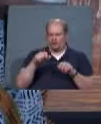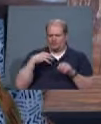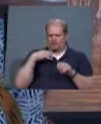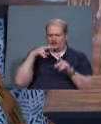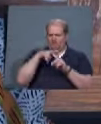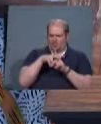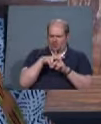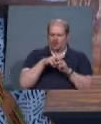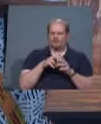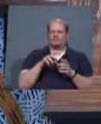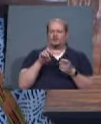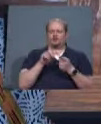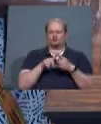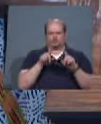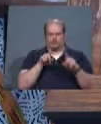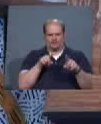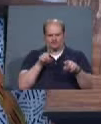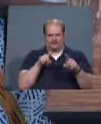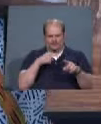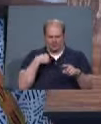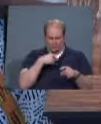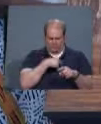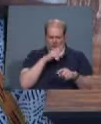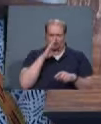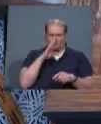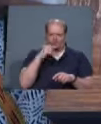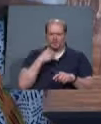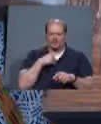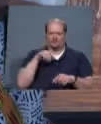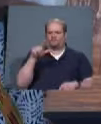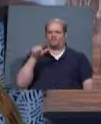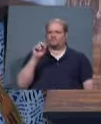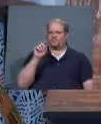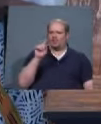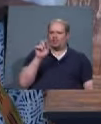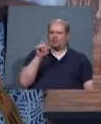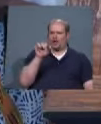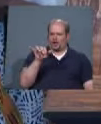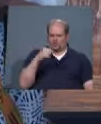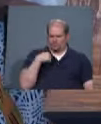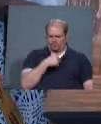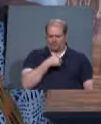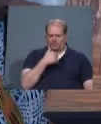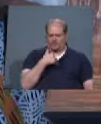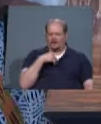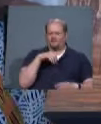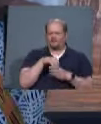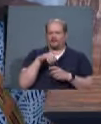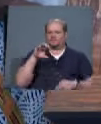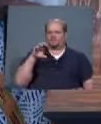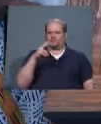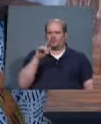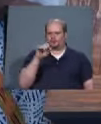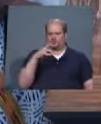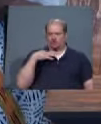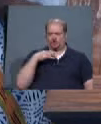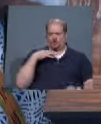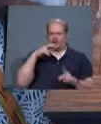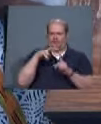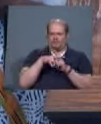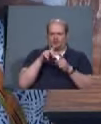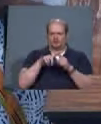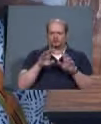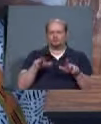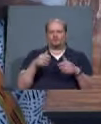apply to attend. We will have a lottery. We do have within the charter application